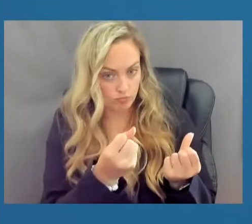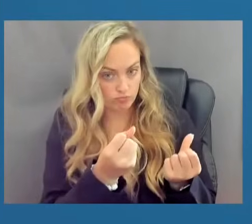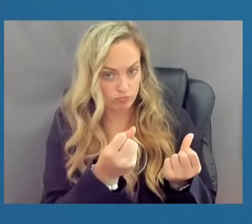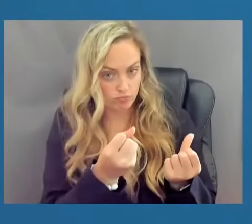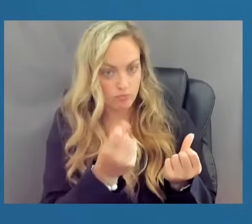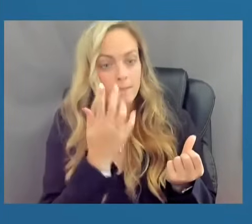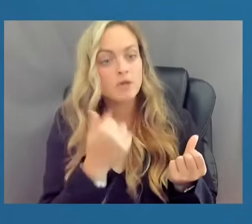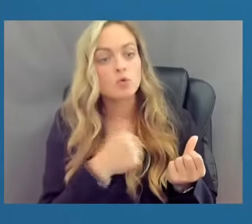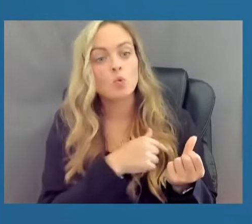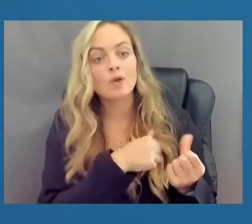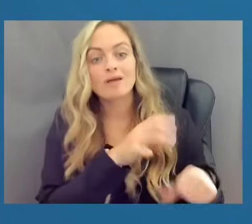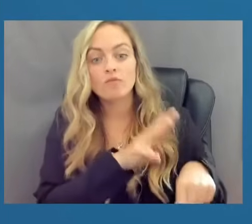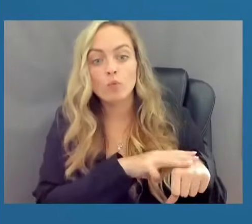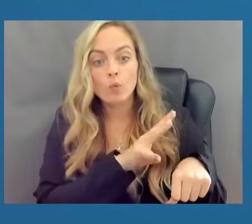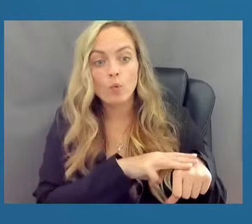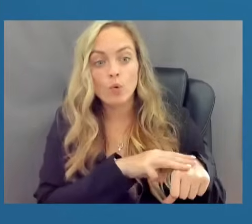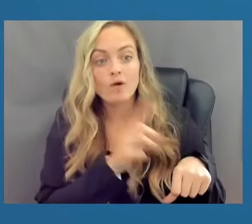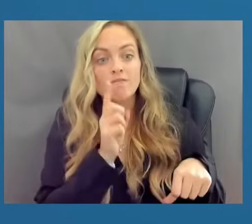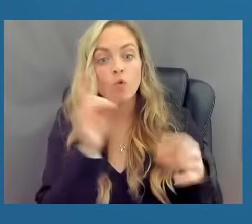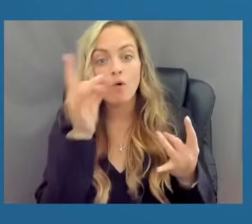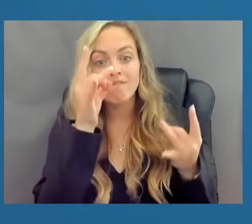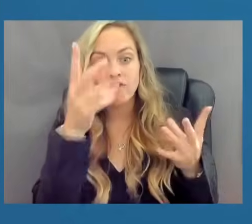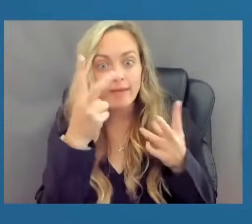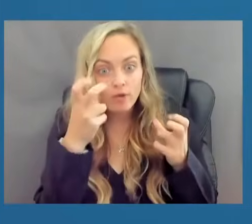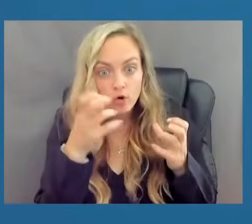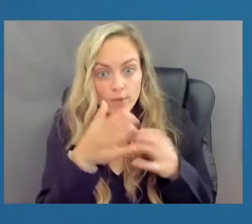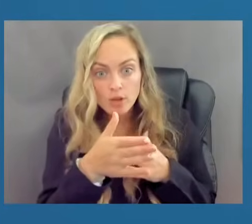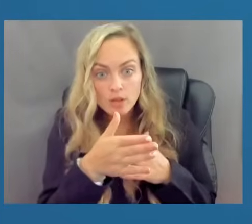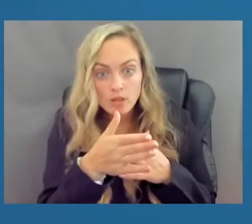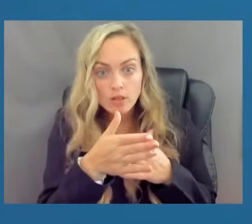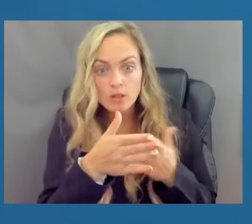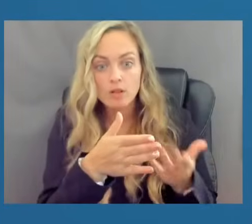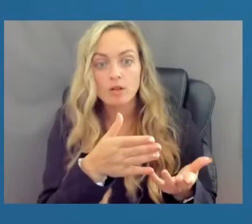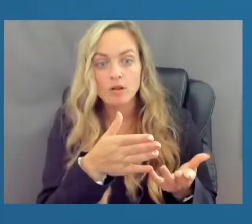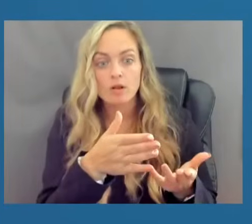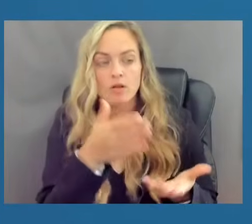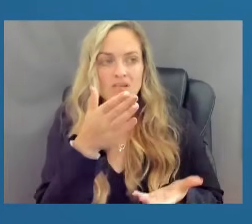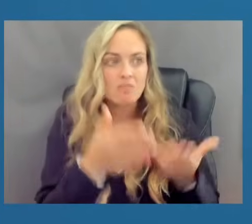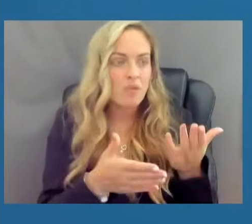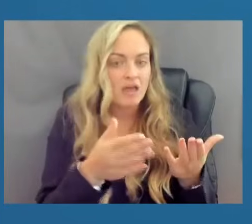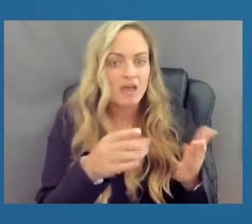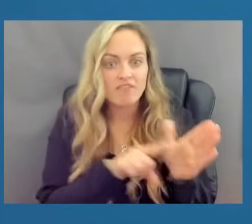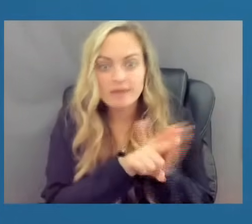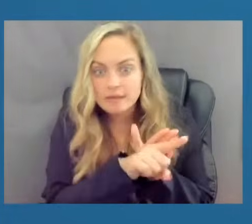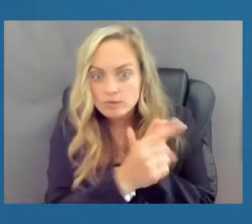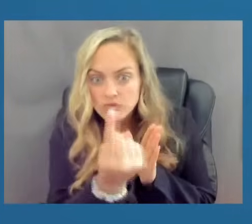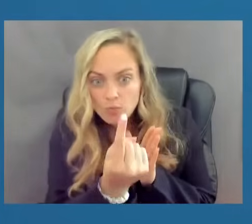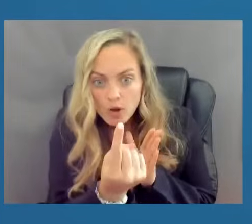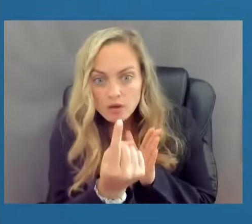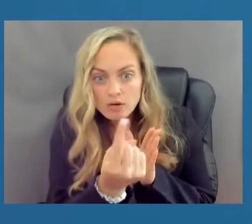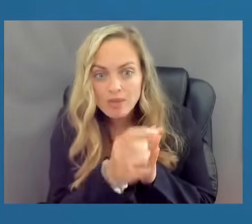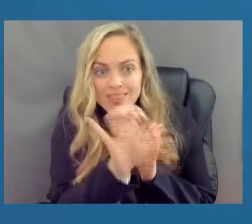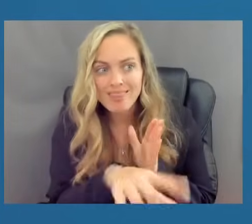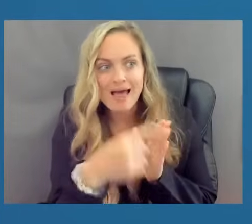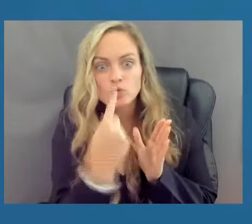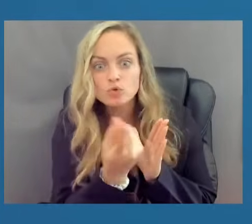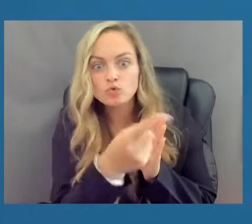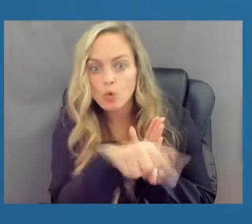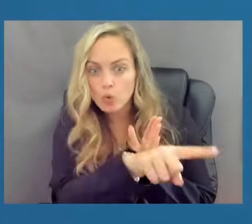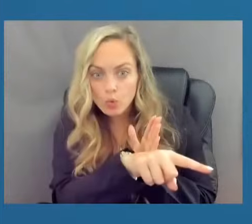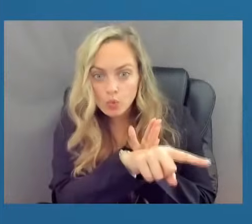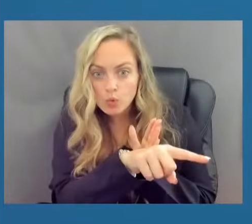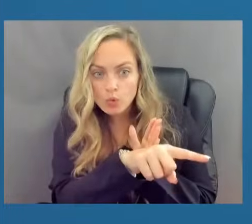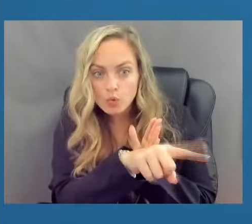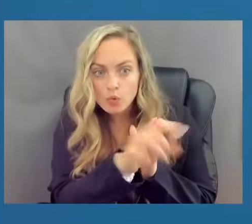because we have a warrant out for a violent criminal who's may have committed homicides, which is what was told to